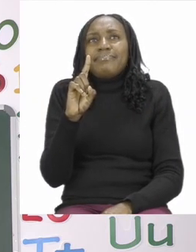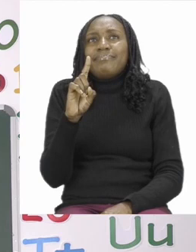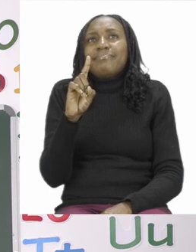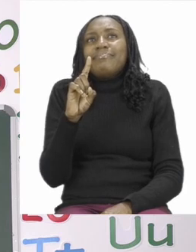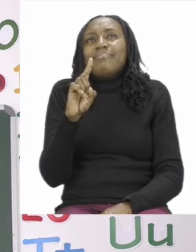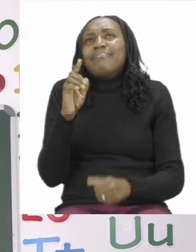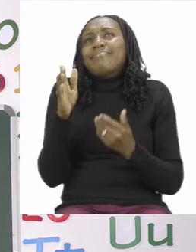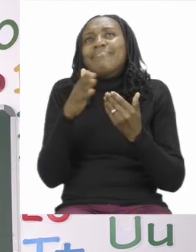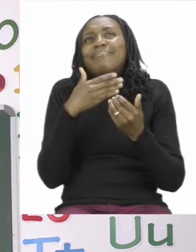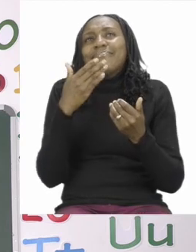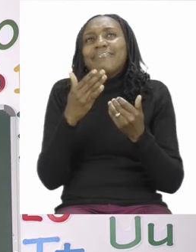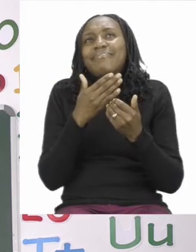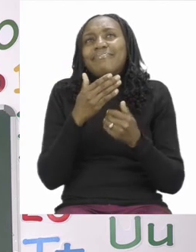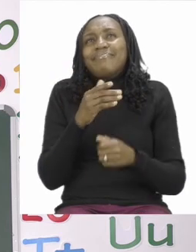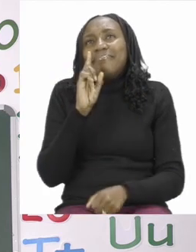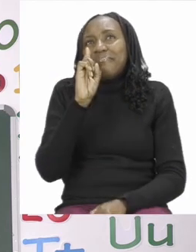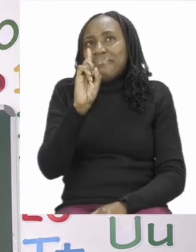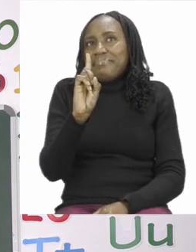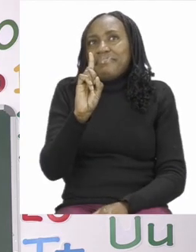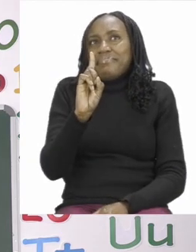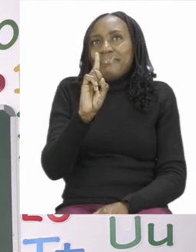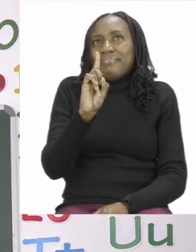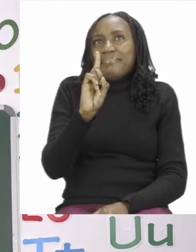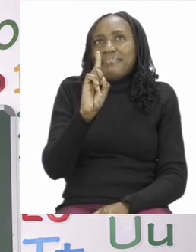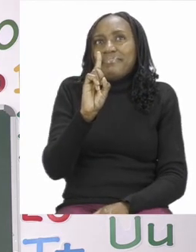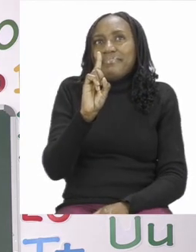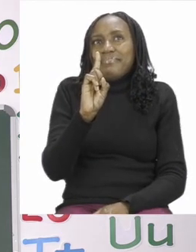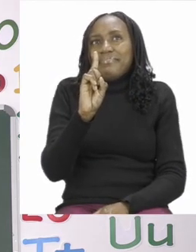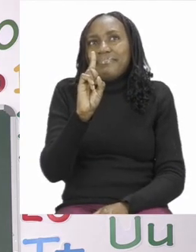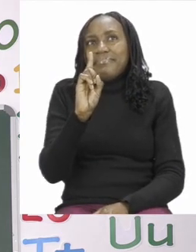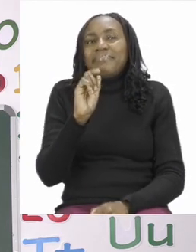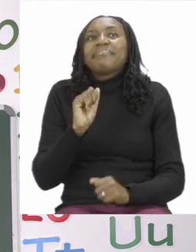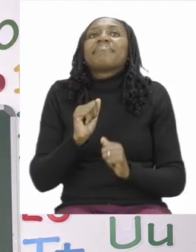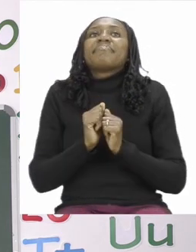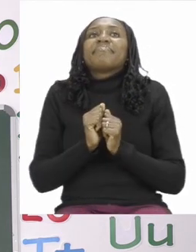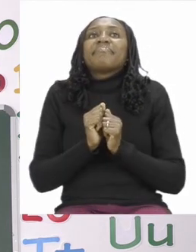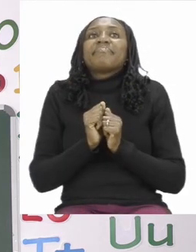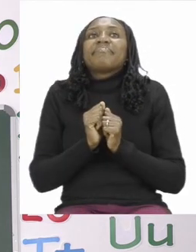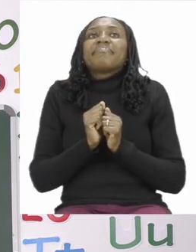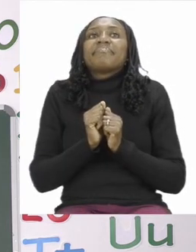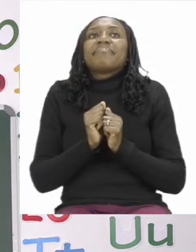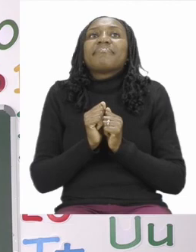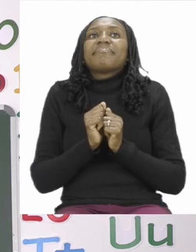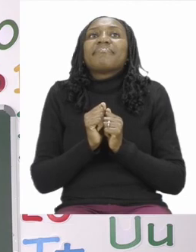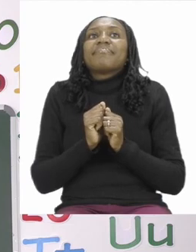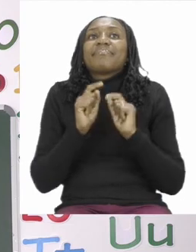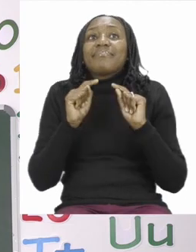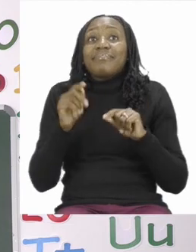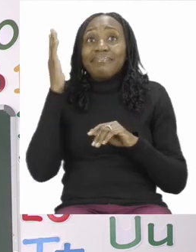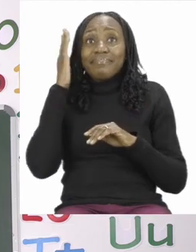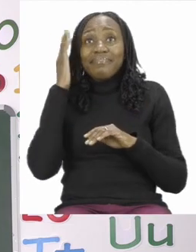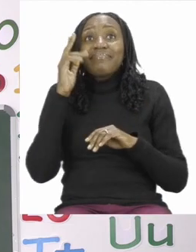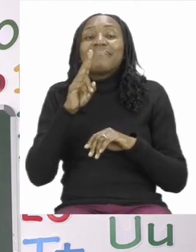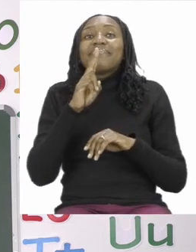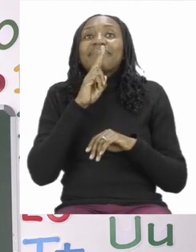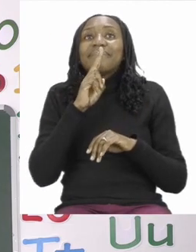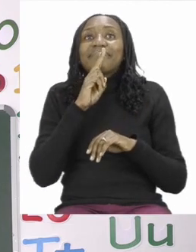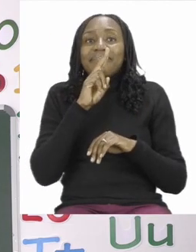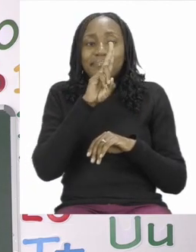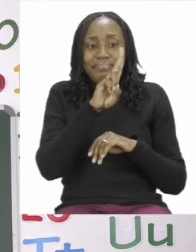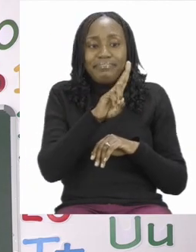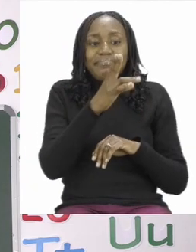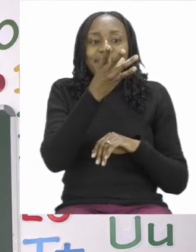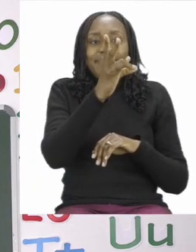very easy. We are left with 1. So we now know our answer.